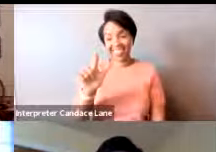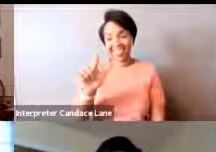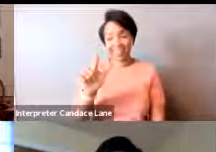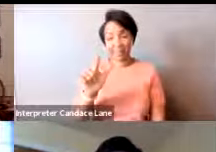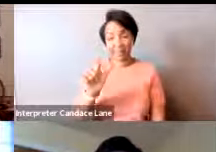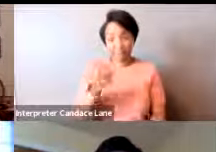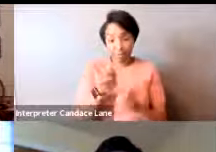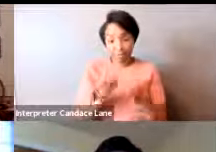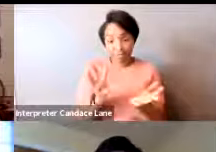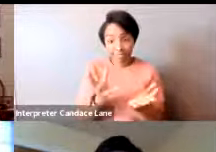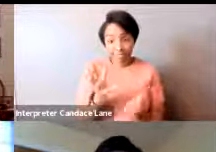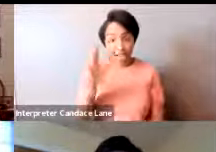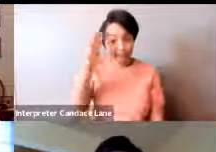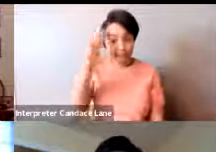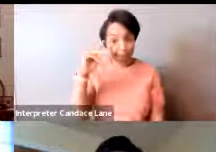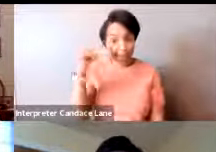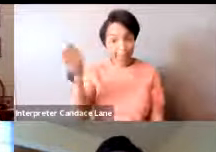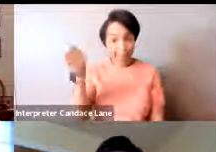interpreters